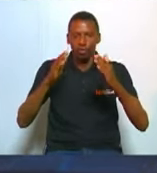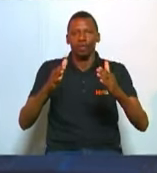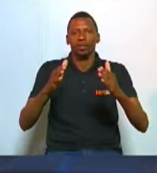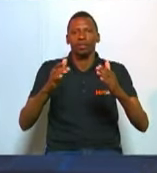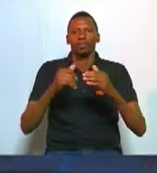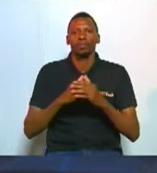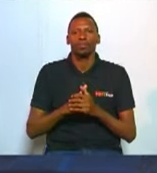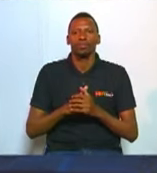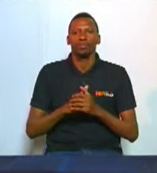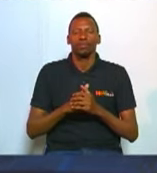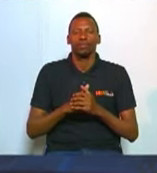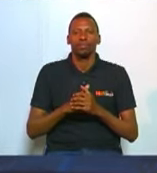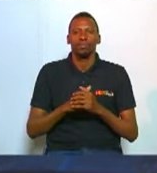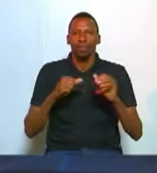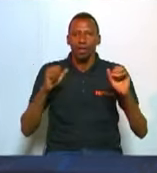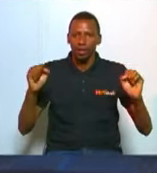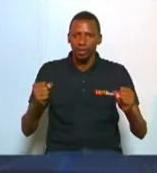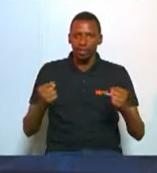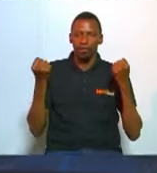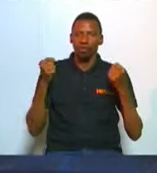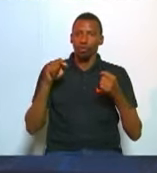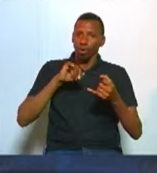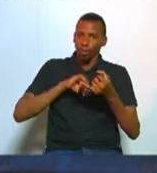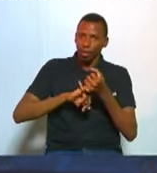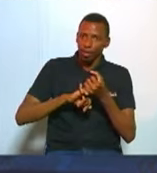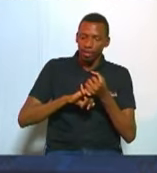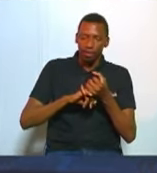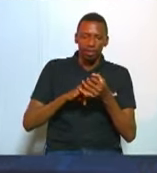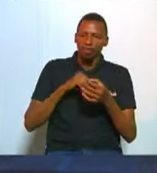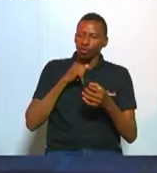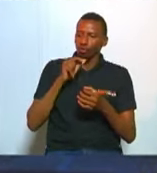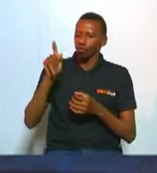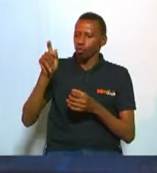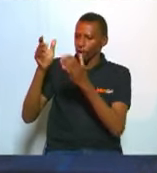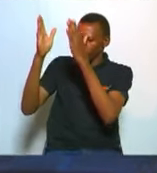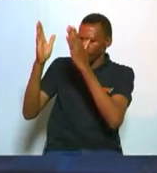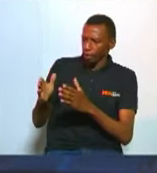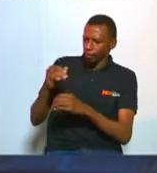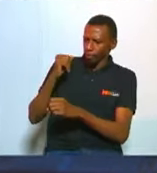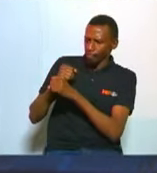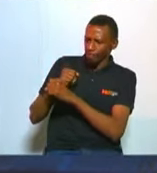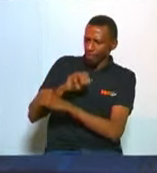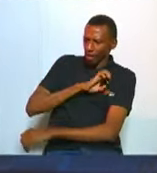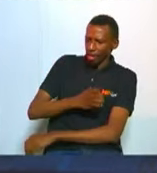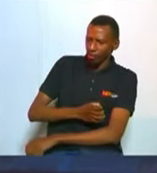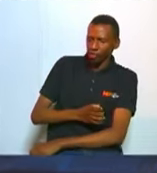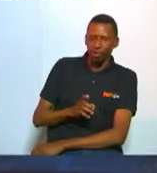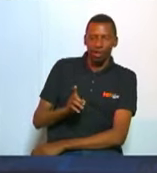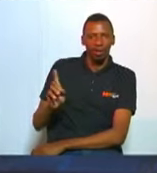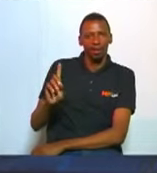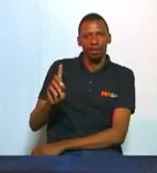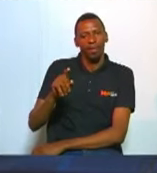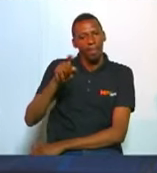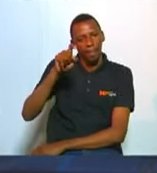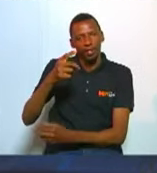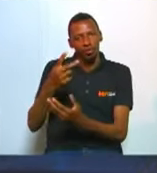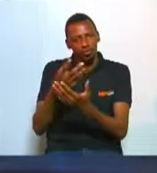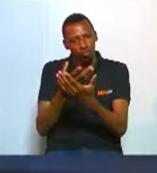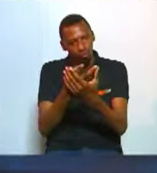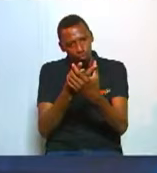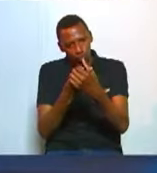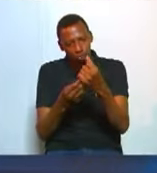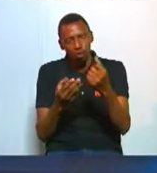Saving your marriage is not one person effort. It needs two of you to